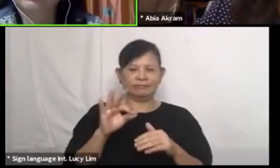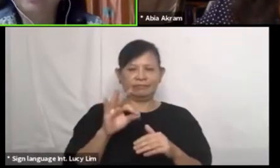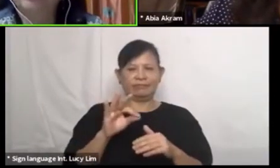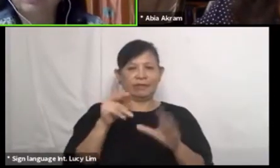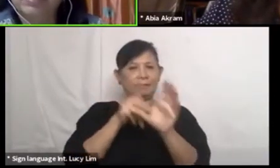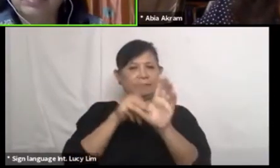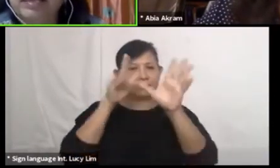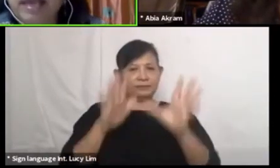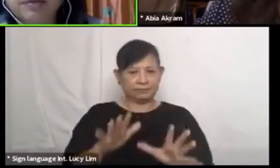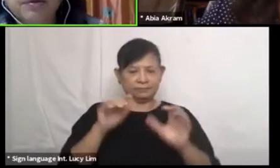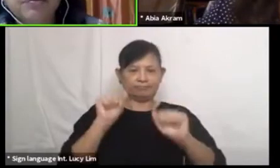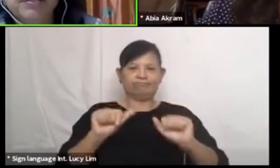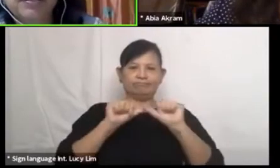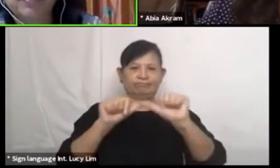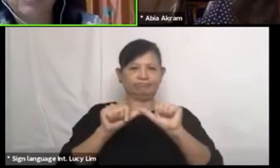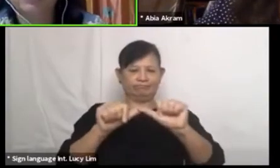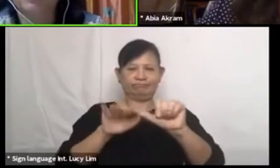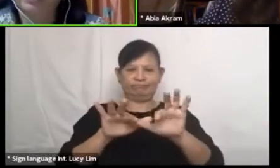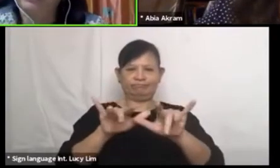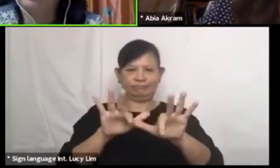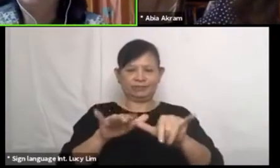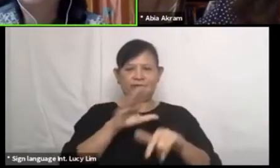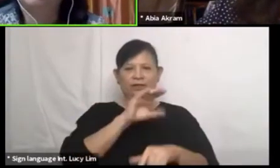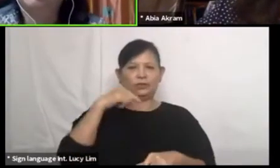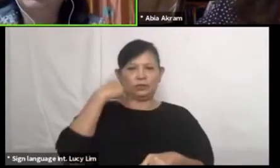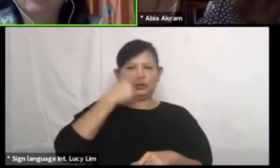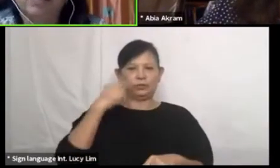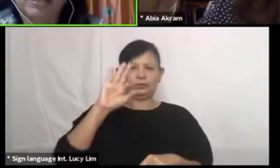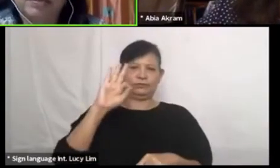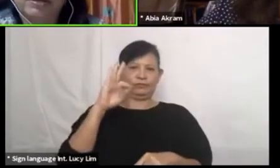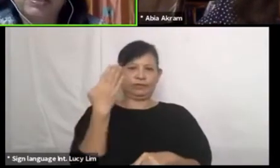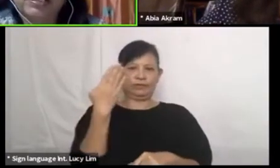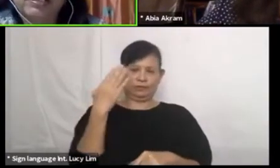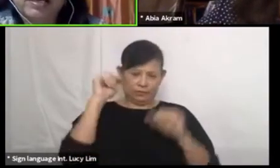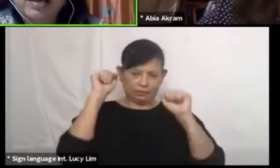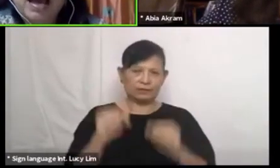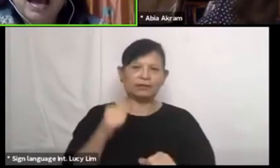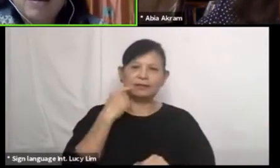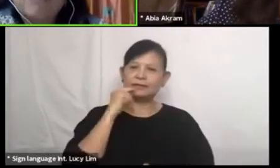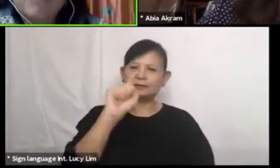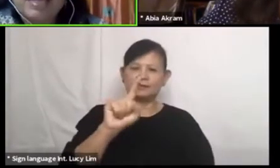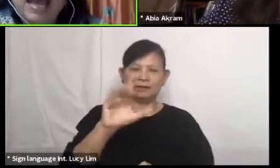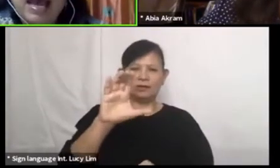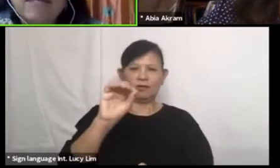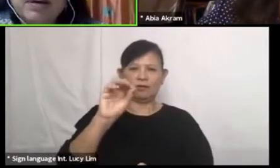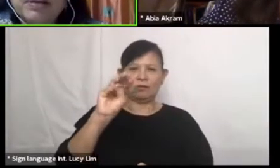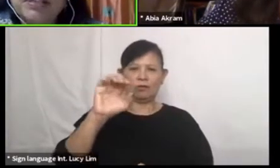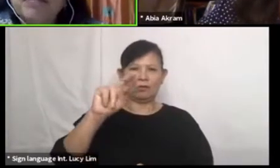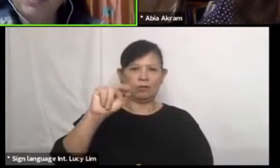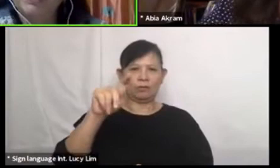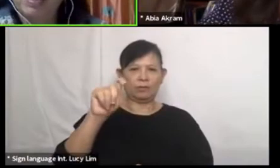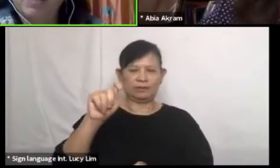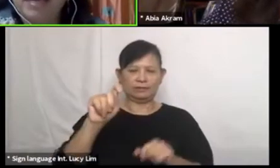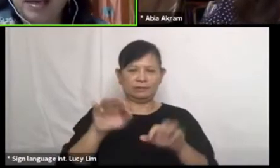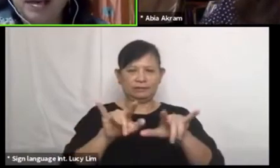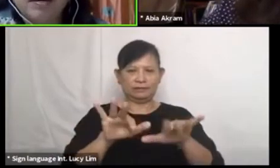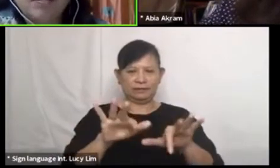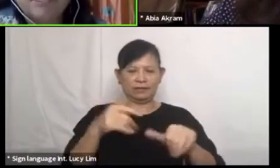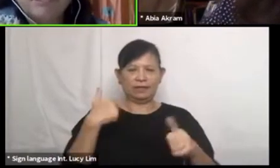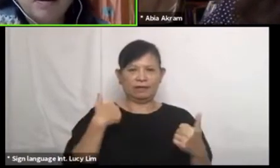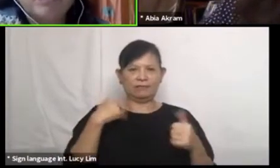in the chat box. And those watching on Facebook can type at them in the comments box. We have a question for